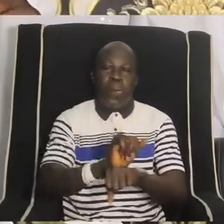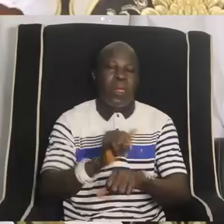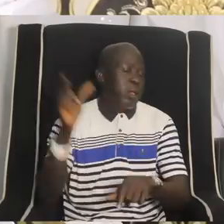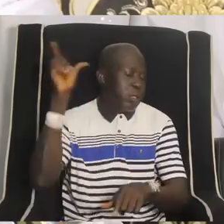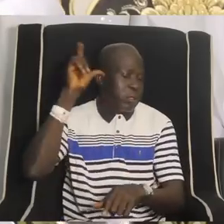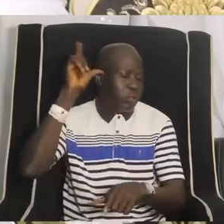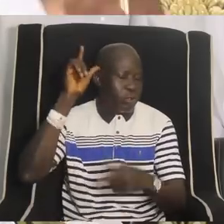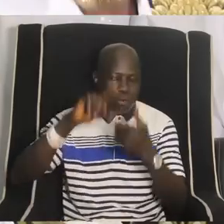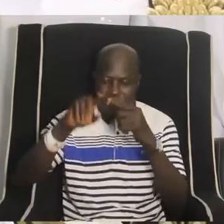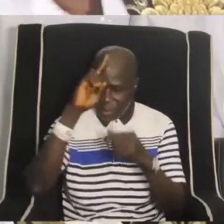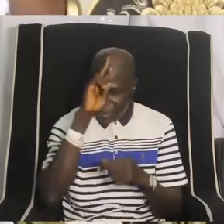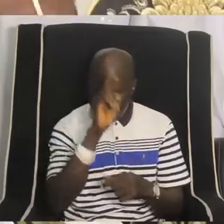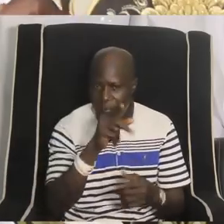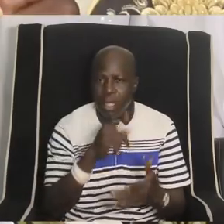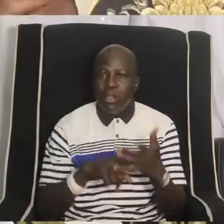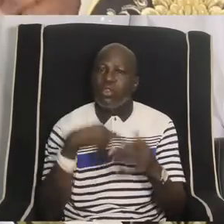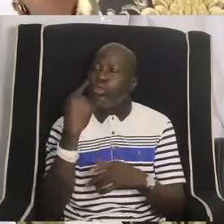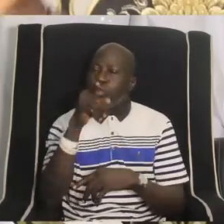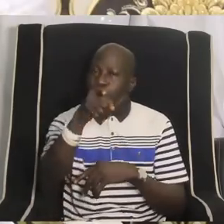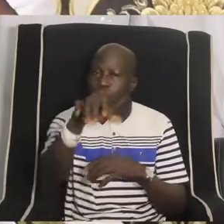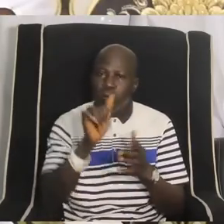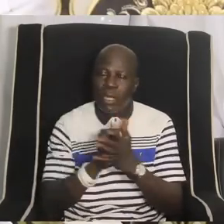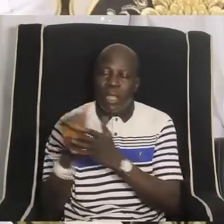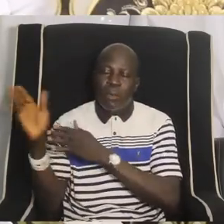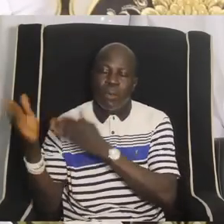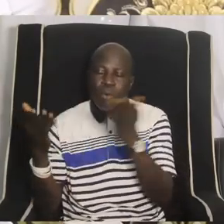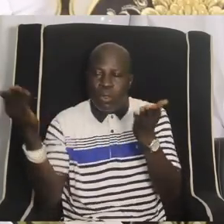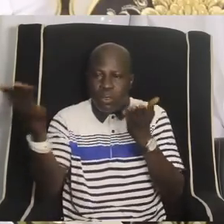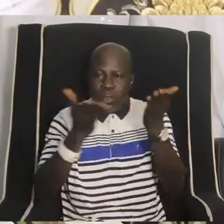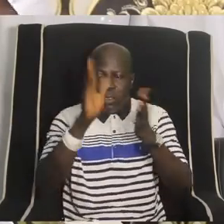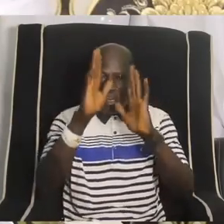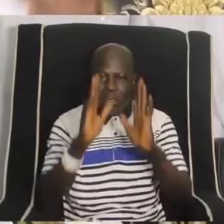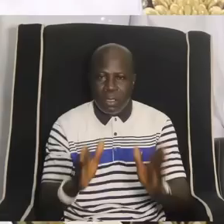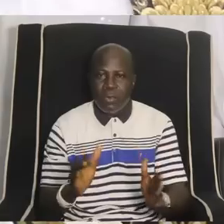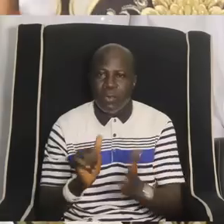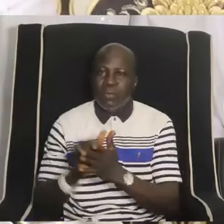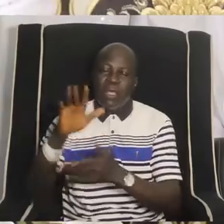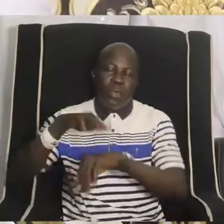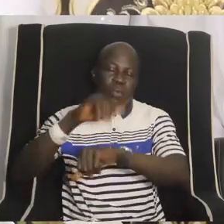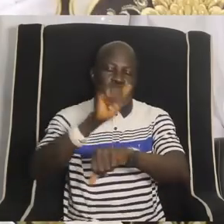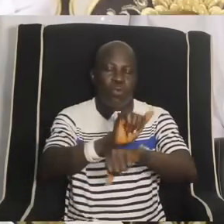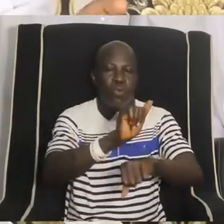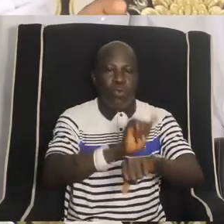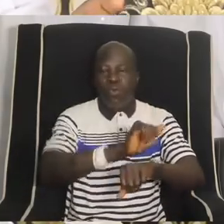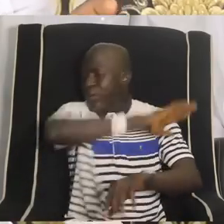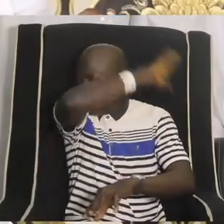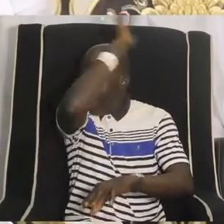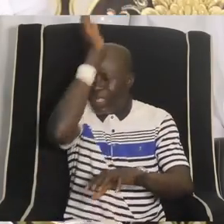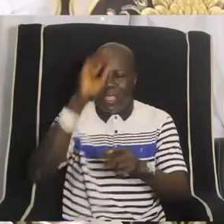7 days I walk. Listen to me, sir. All of you that you have been enslaved. Don't she say to you are walking